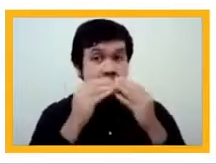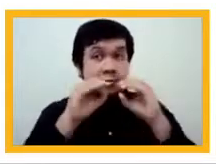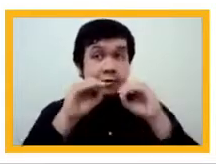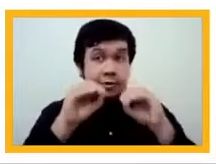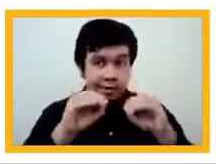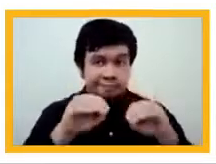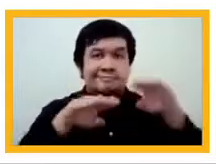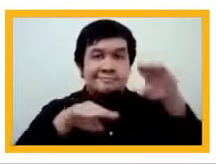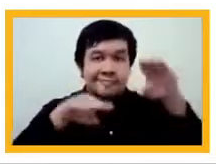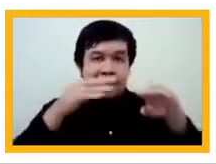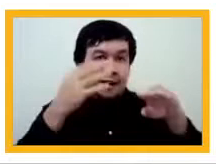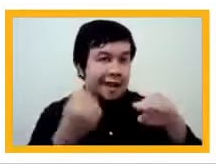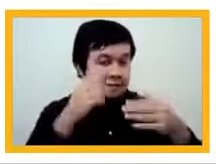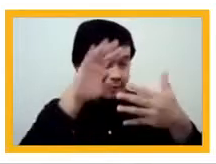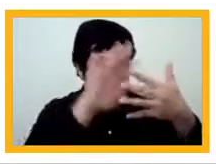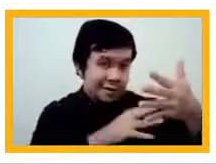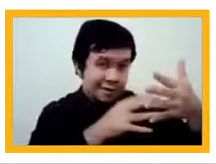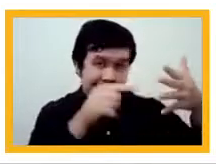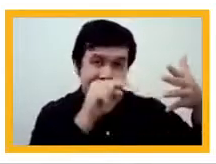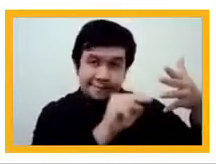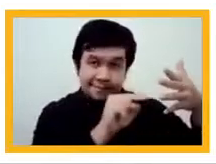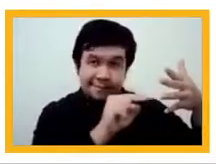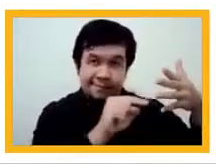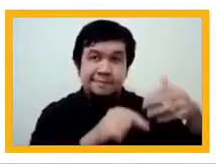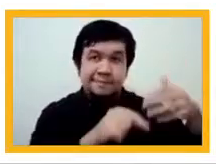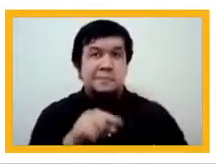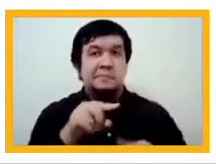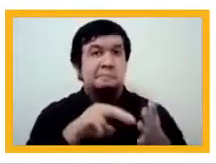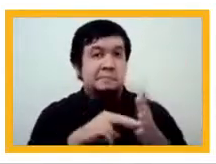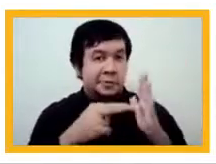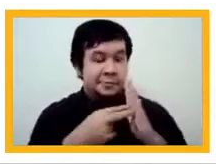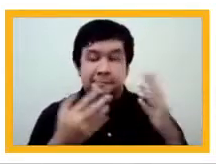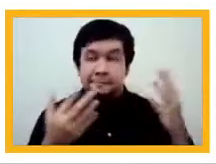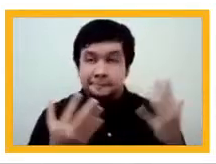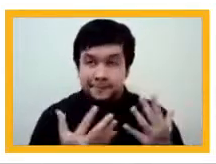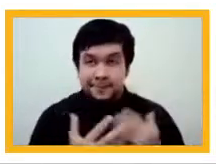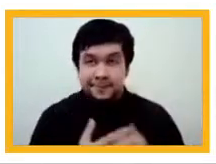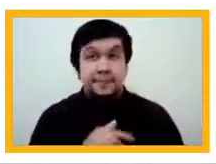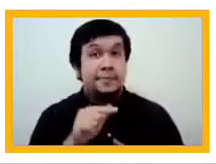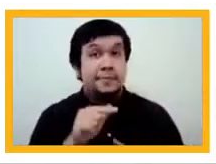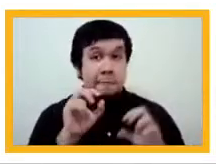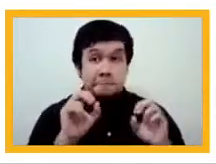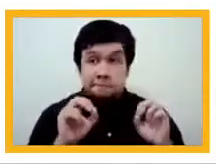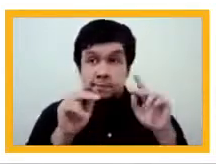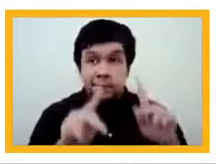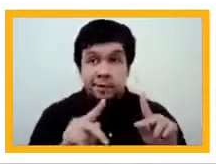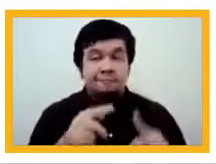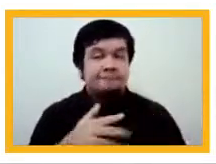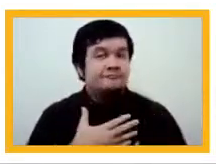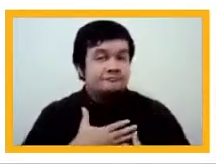And I can see, you know, many opportunities and the enthusiasm